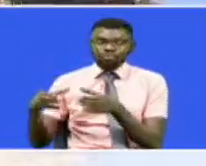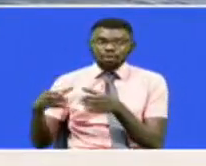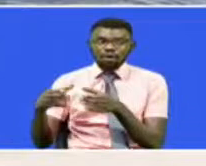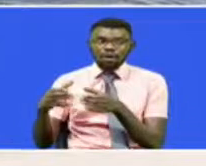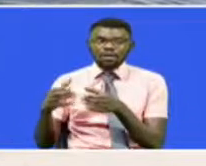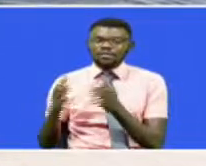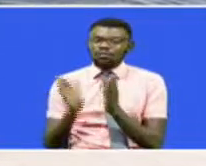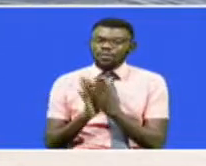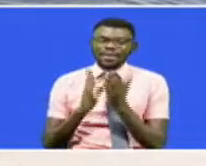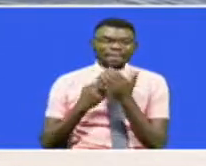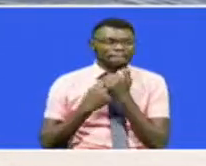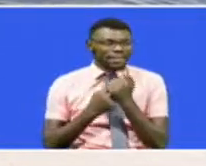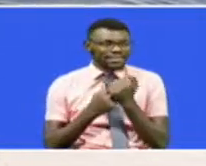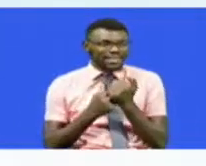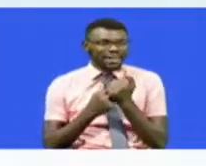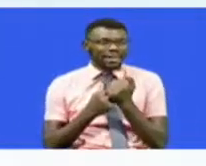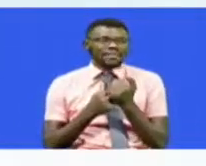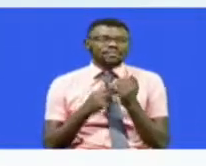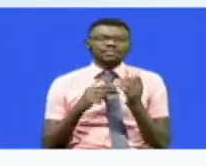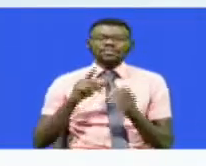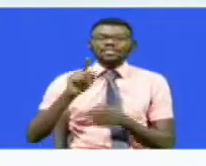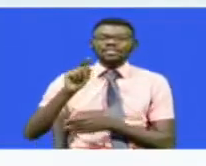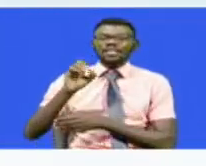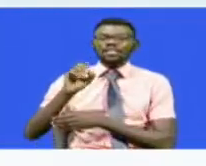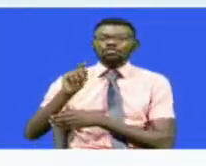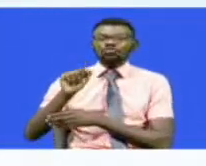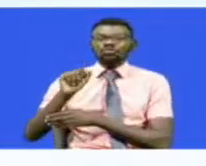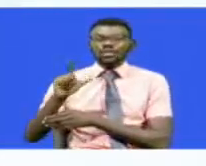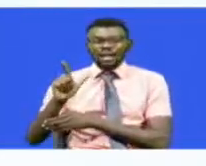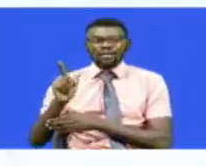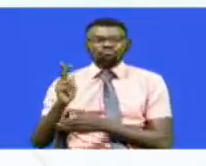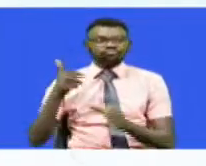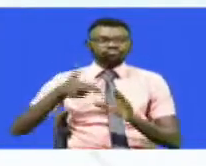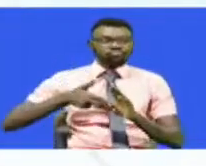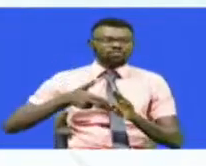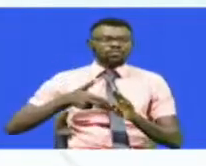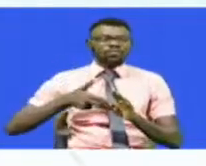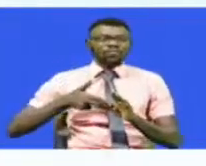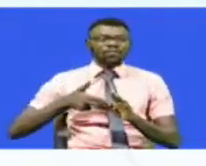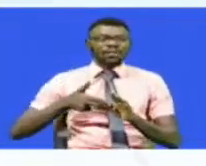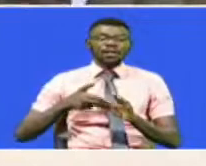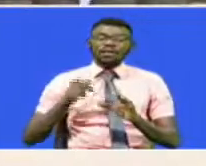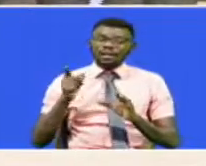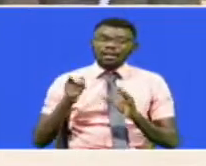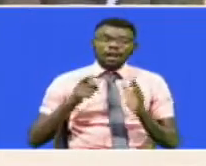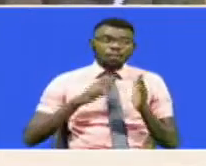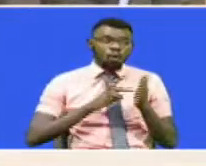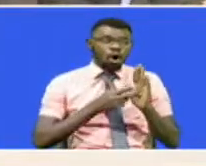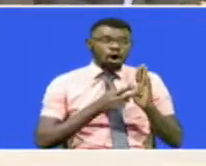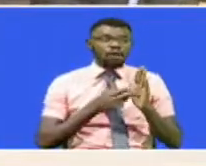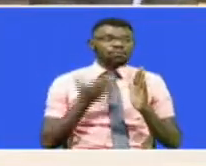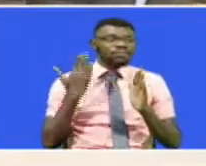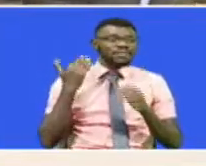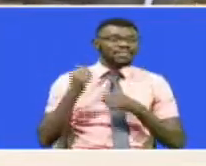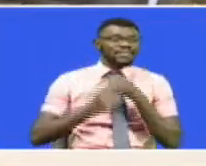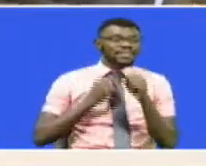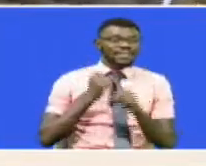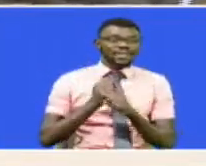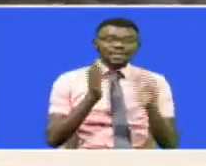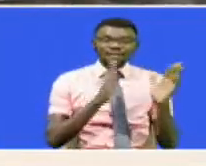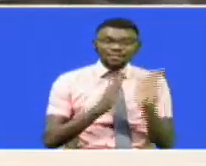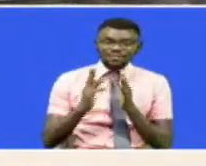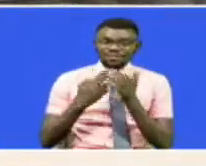venture partners, that's Total Energies and Africa Oil, in the project Oil Kenya, has since last year been looking for a